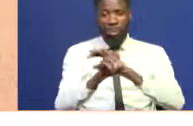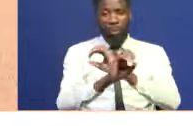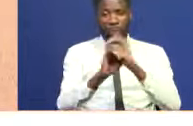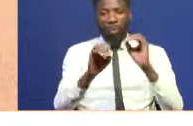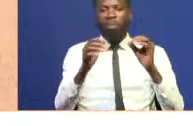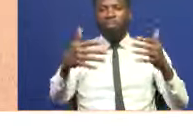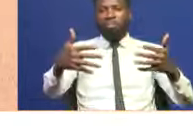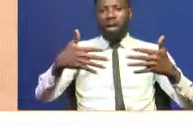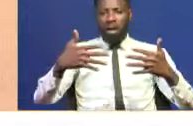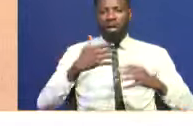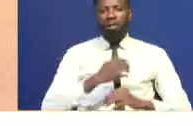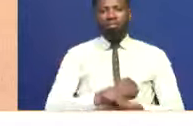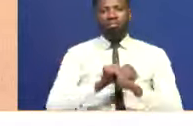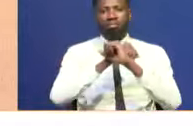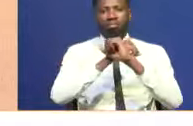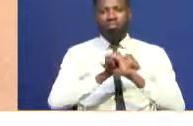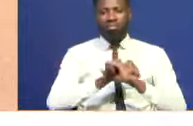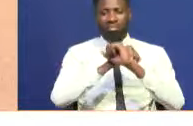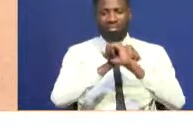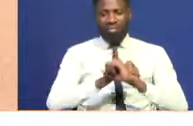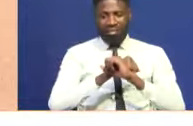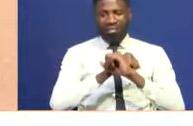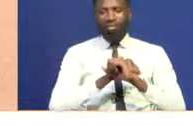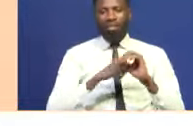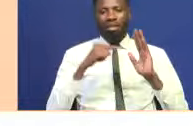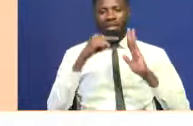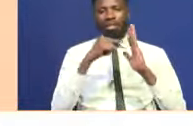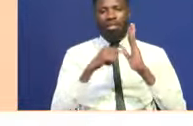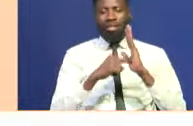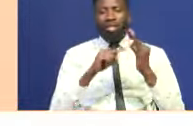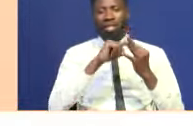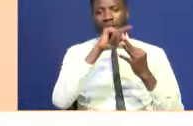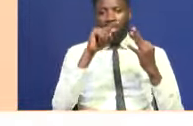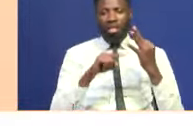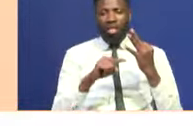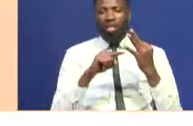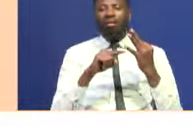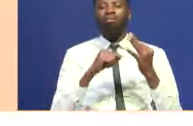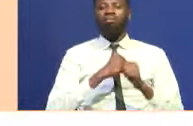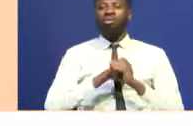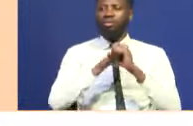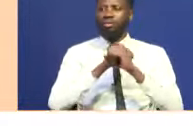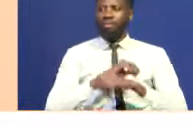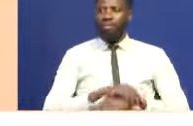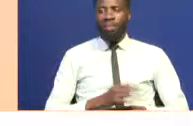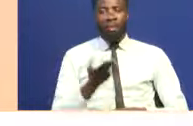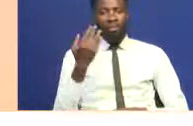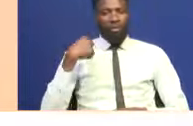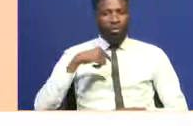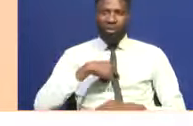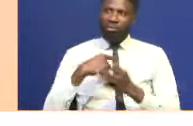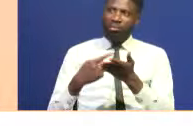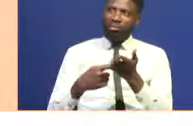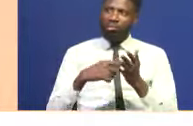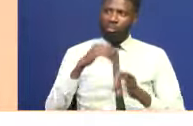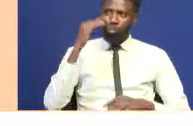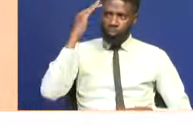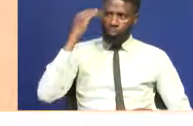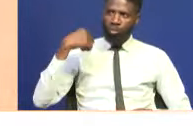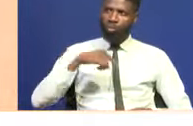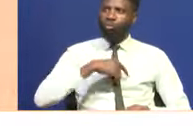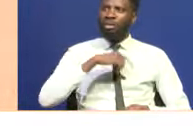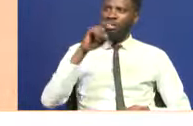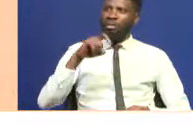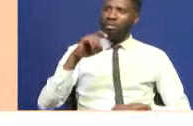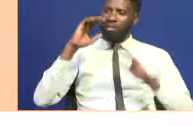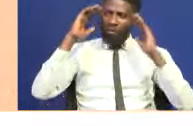the spaces just so that you're securing your 3 points. A conversation we were talking about was we know we need to be focused, especially in